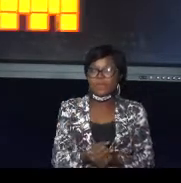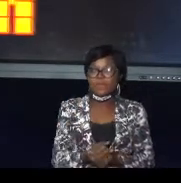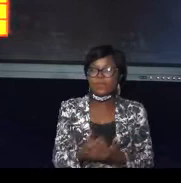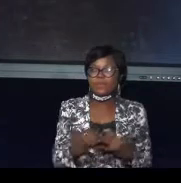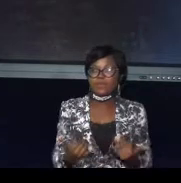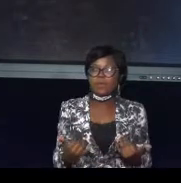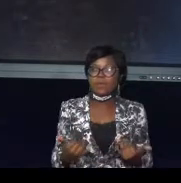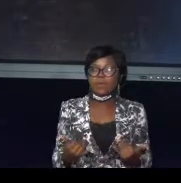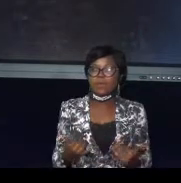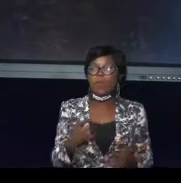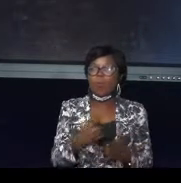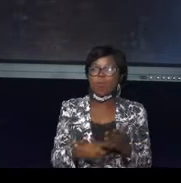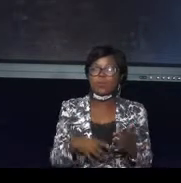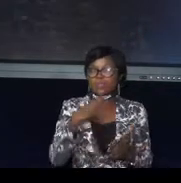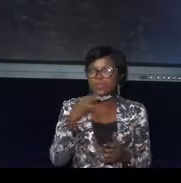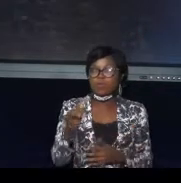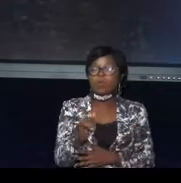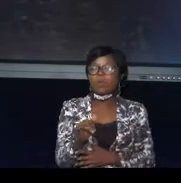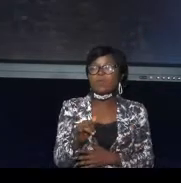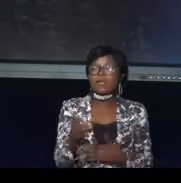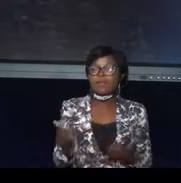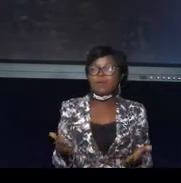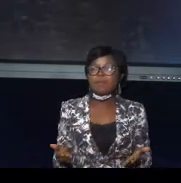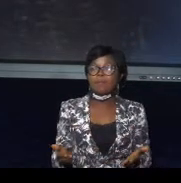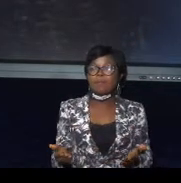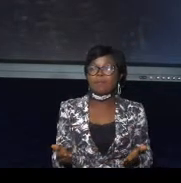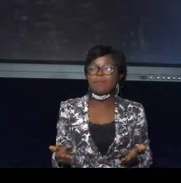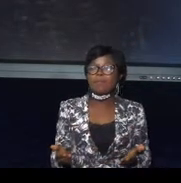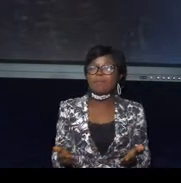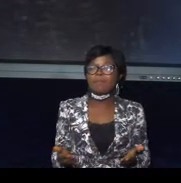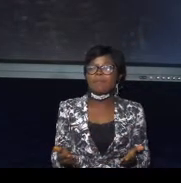36. Okay. Now, what is the common factor here?